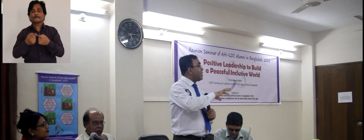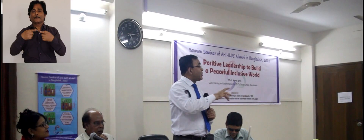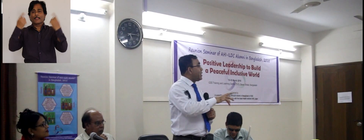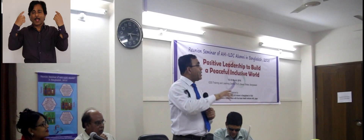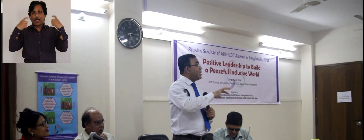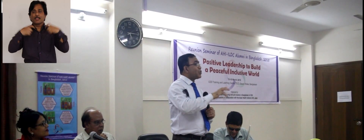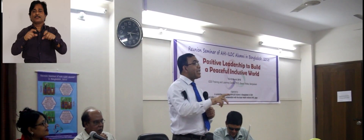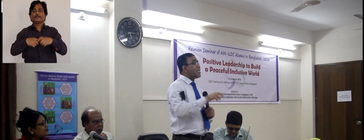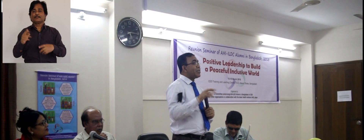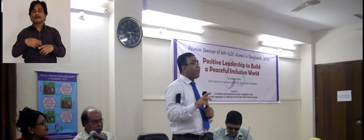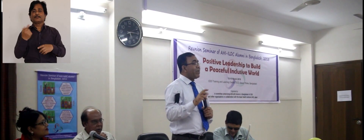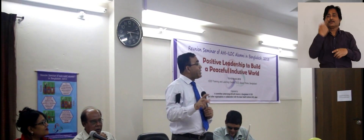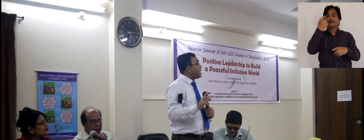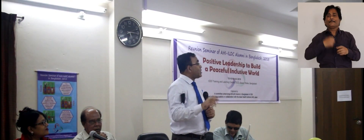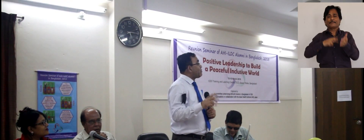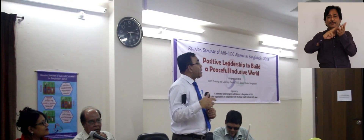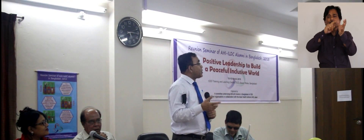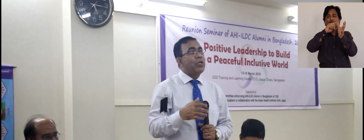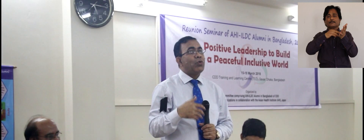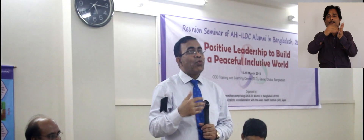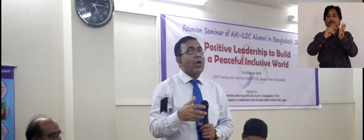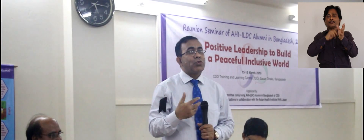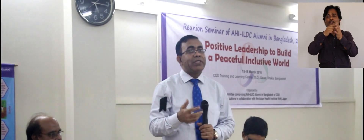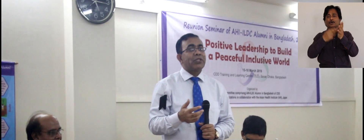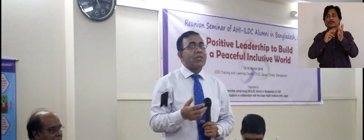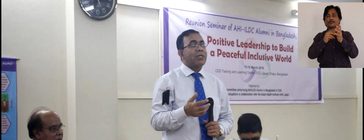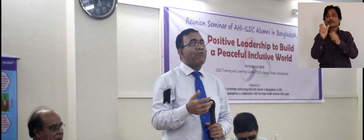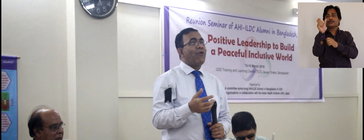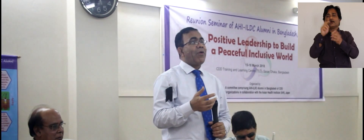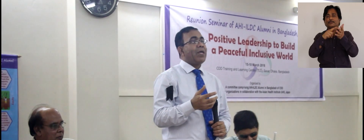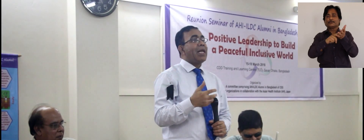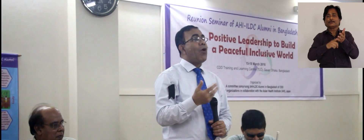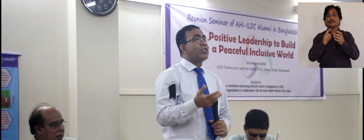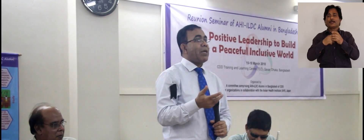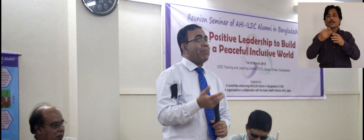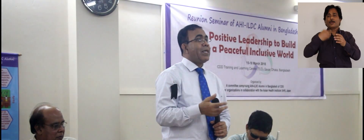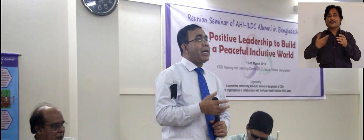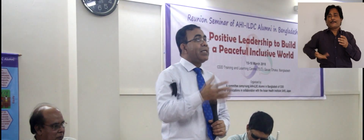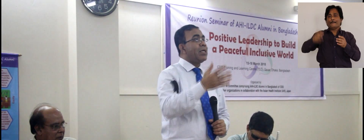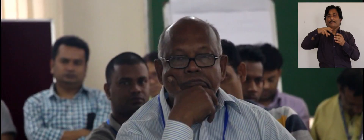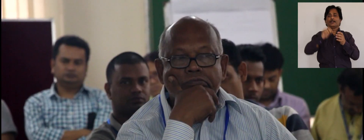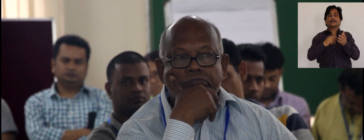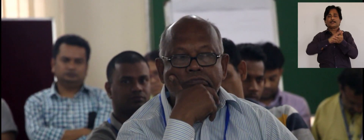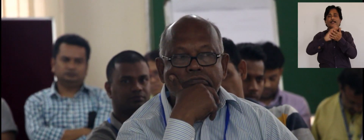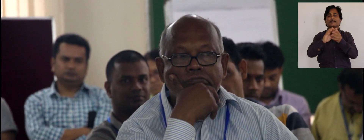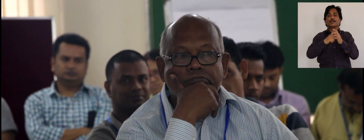The seminar was inaugurated by Muhammad Nazrul Islam, permanent member of Bangladesh National Human Rights Commission.